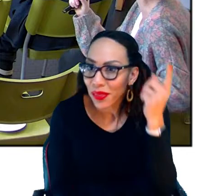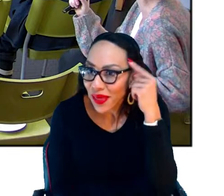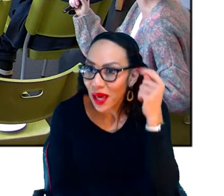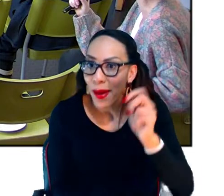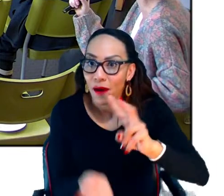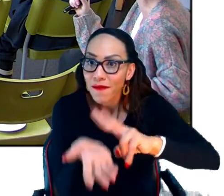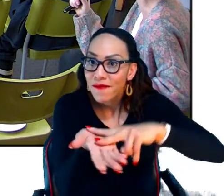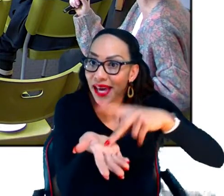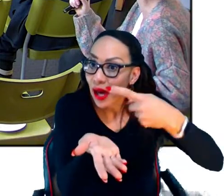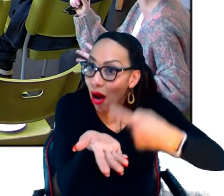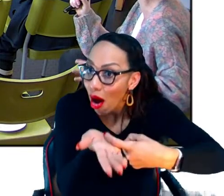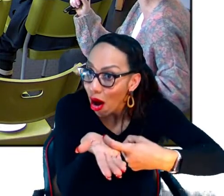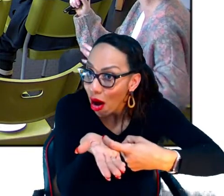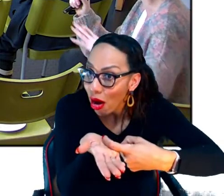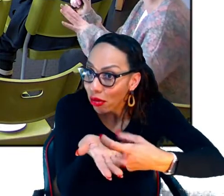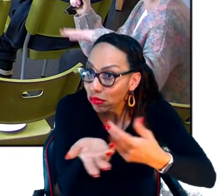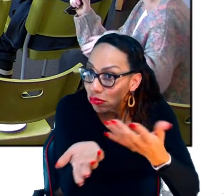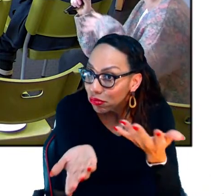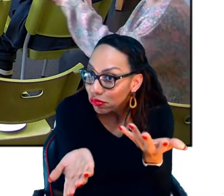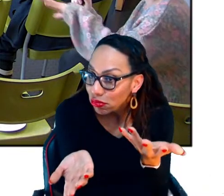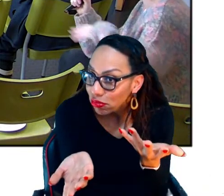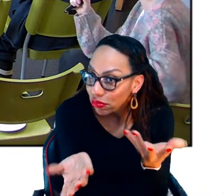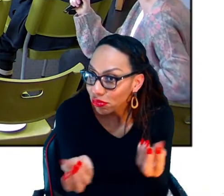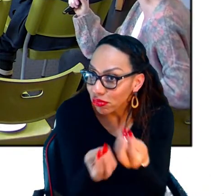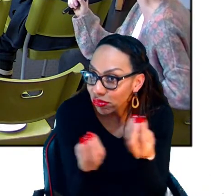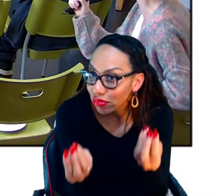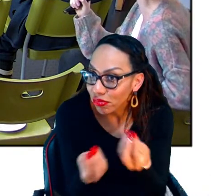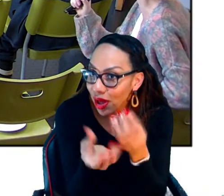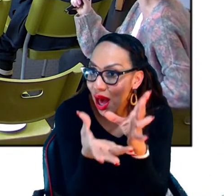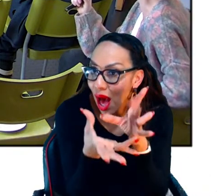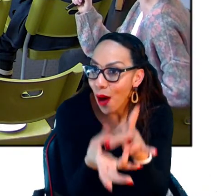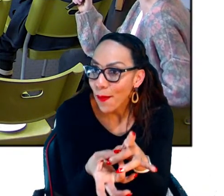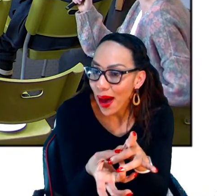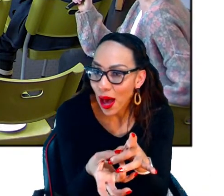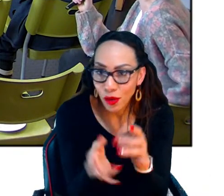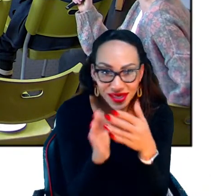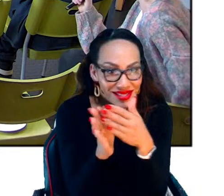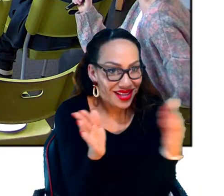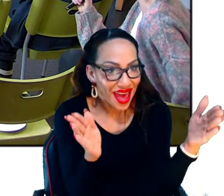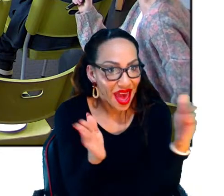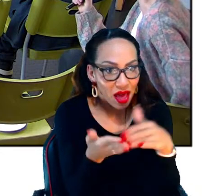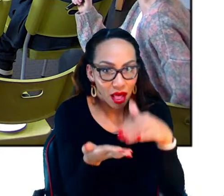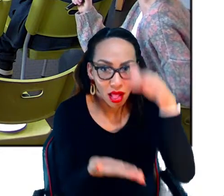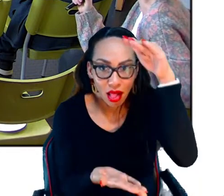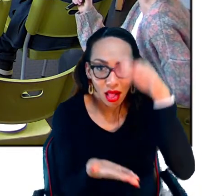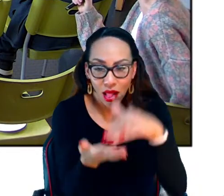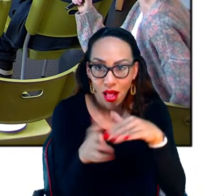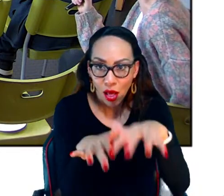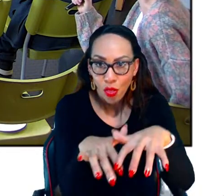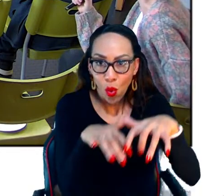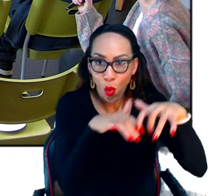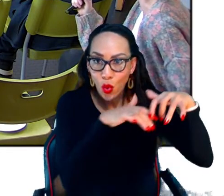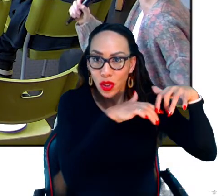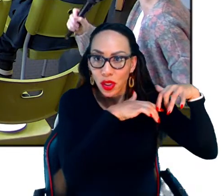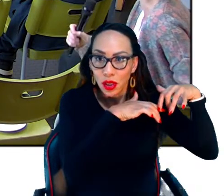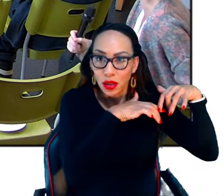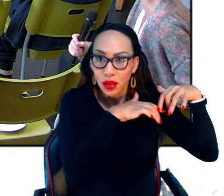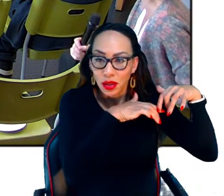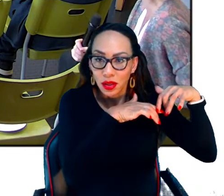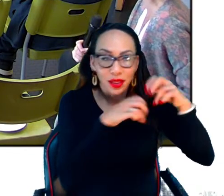is there something about scale at the point at which the audience encounter it that you're thinking about as